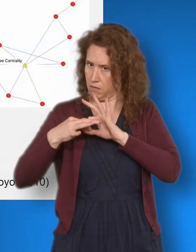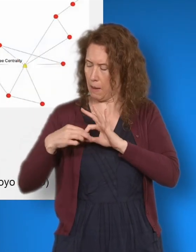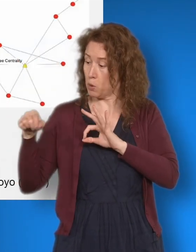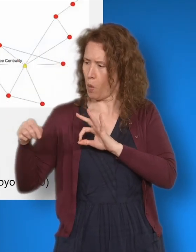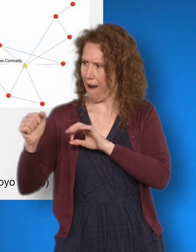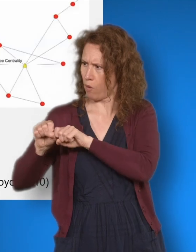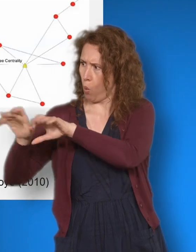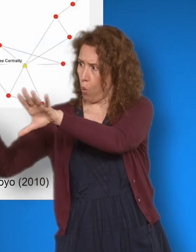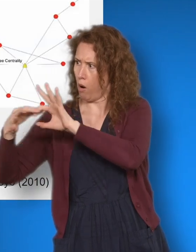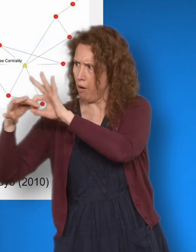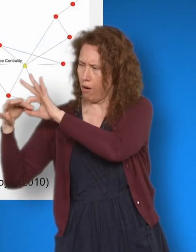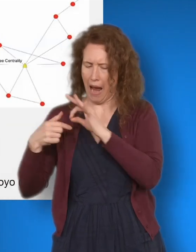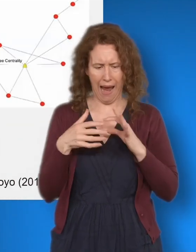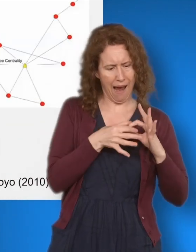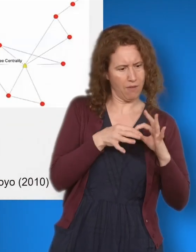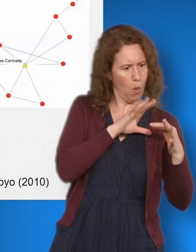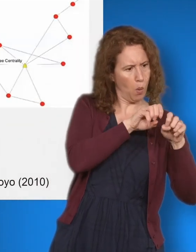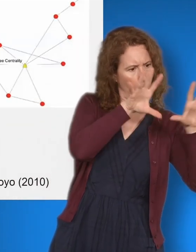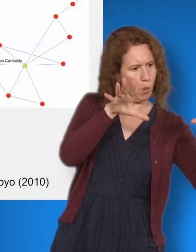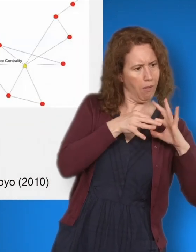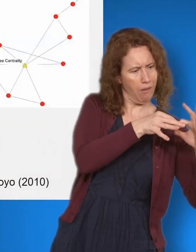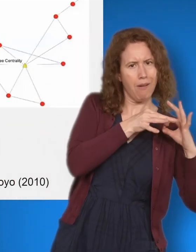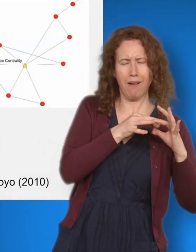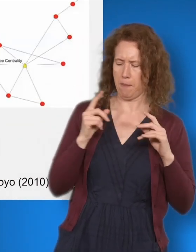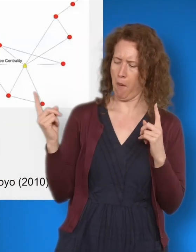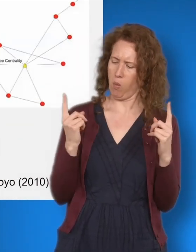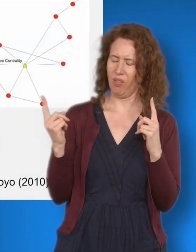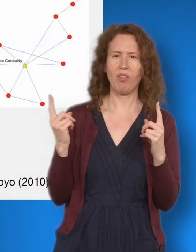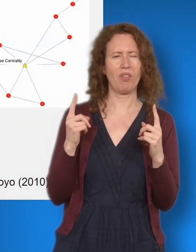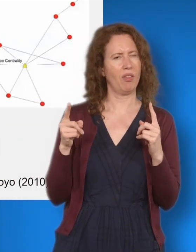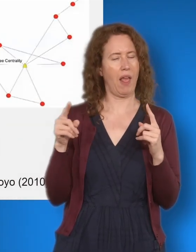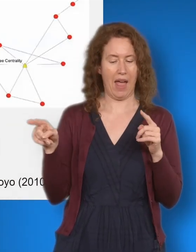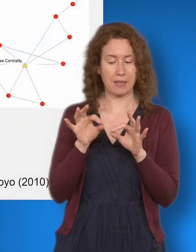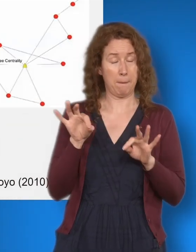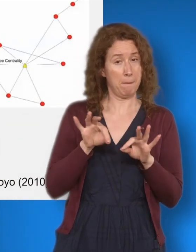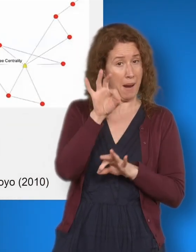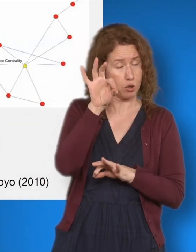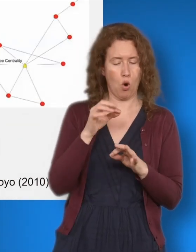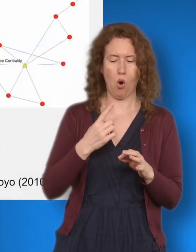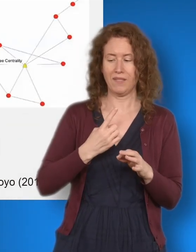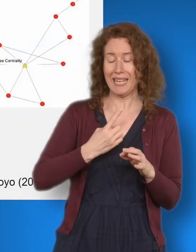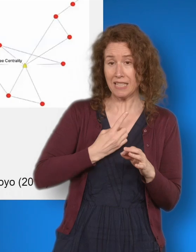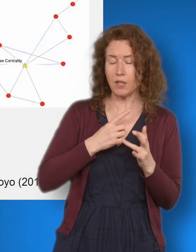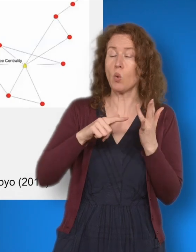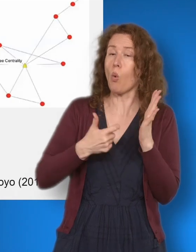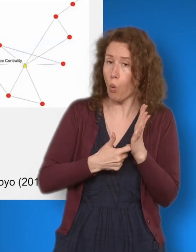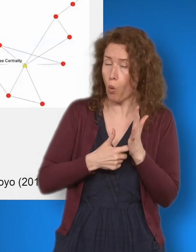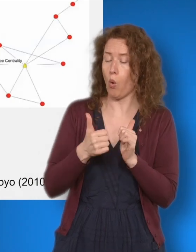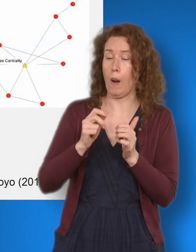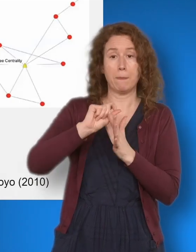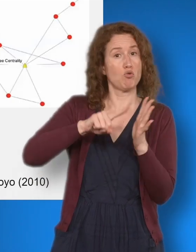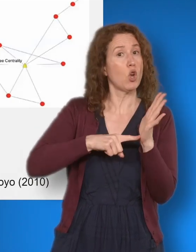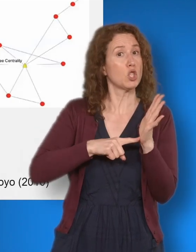this empirical setting of this study, this measure can be viewed as a measure of individual or